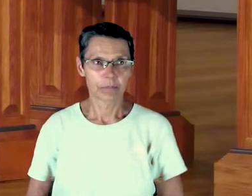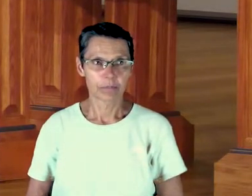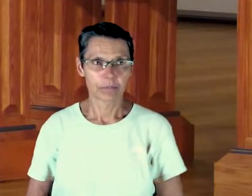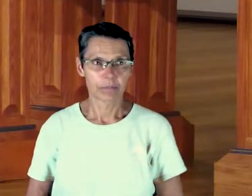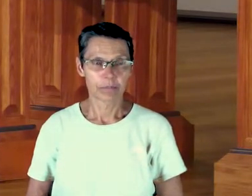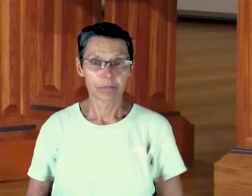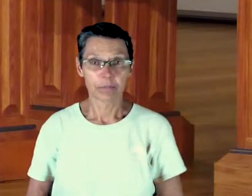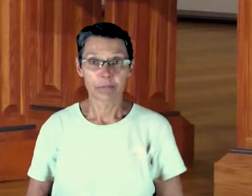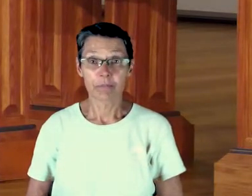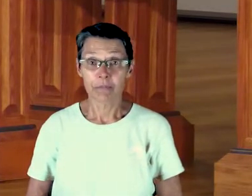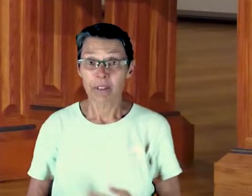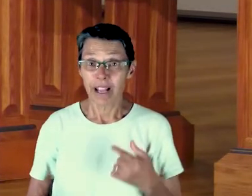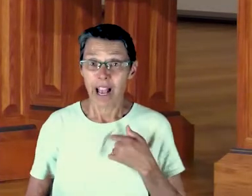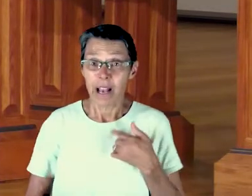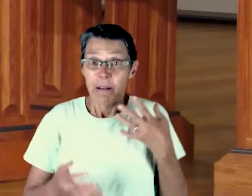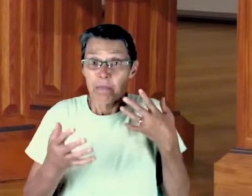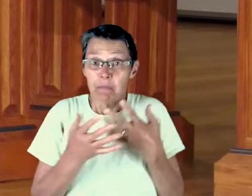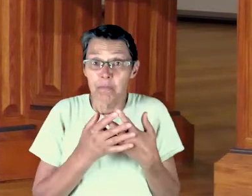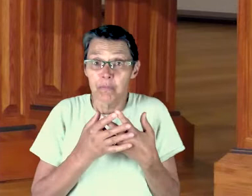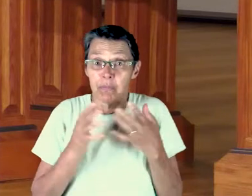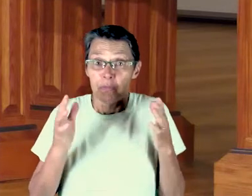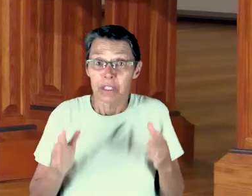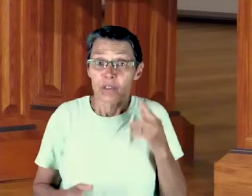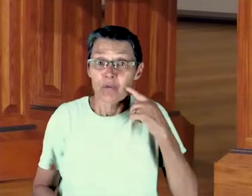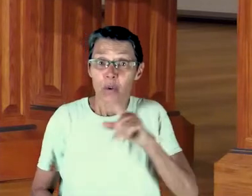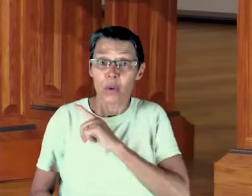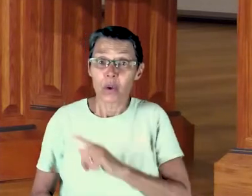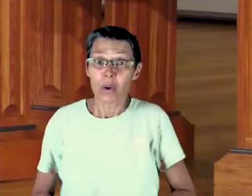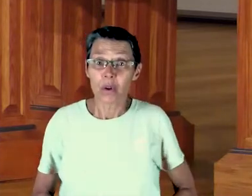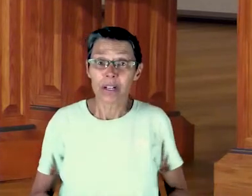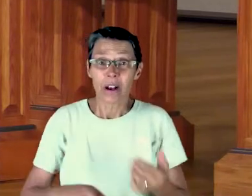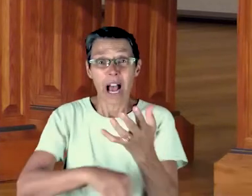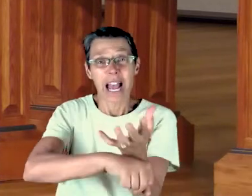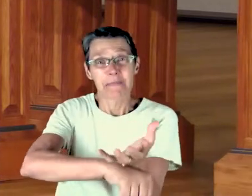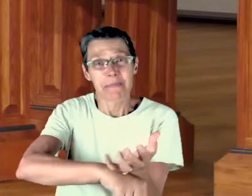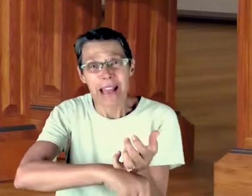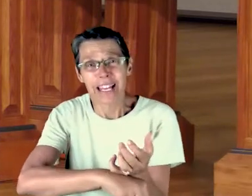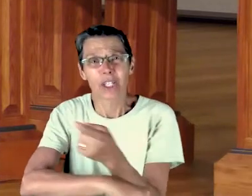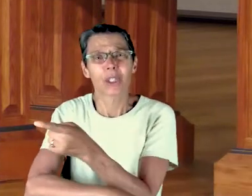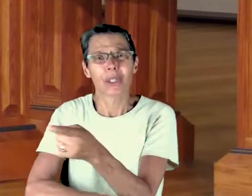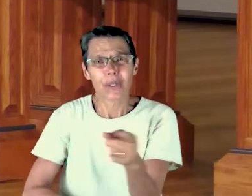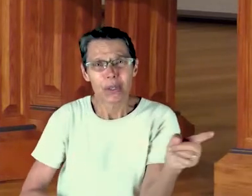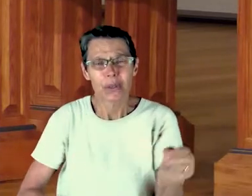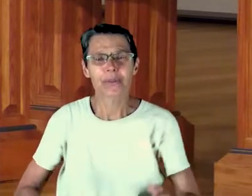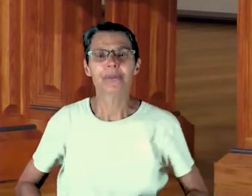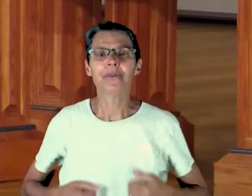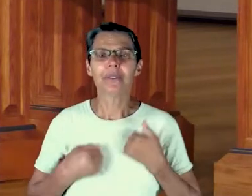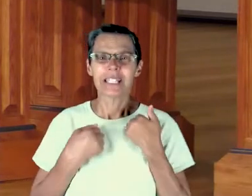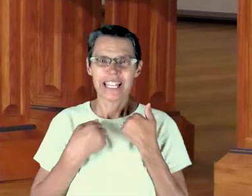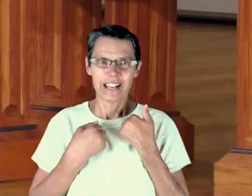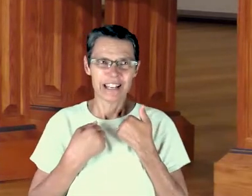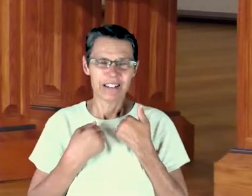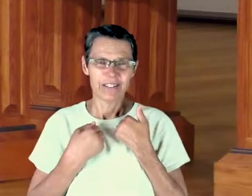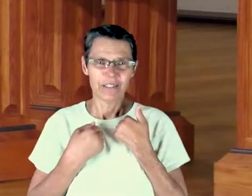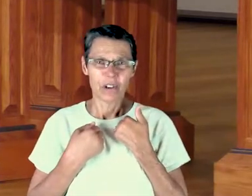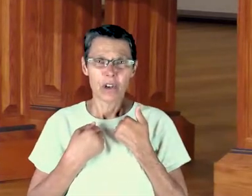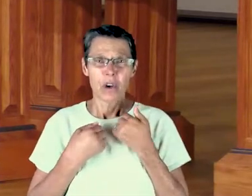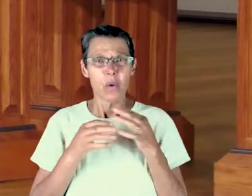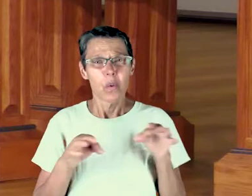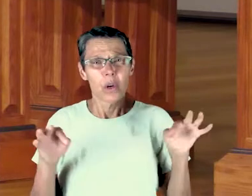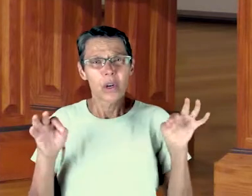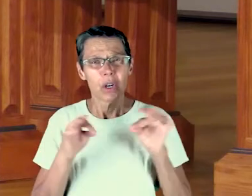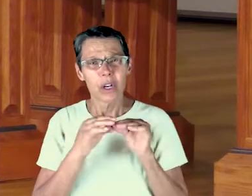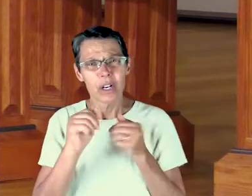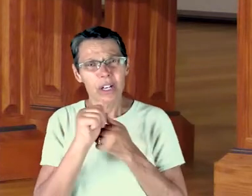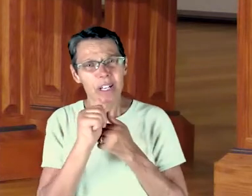as a prisoner of the Lord, I beg you to live lives worthy of the calling